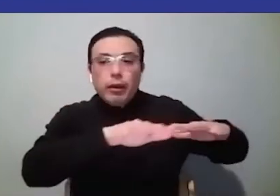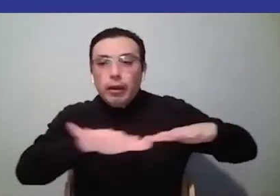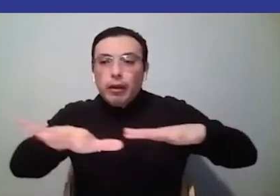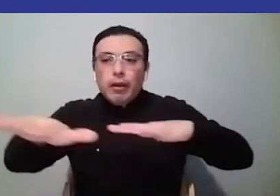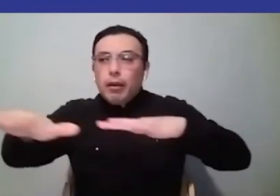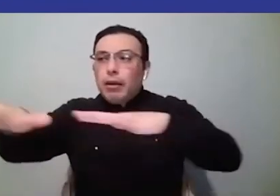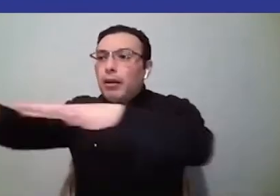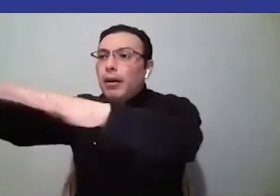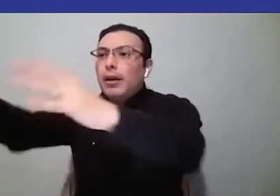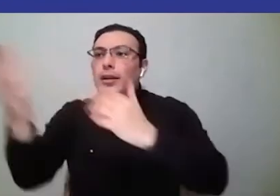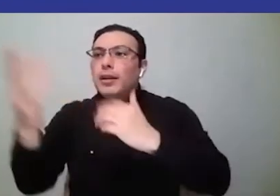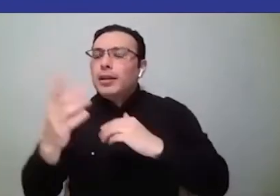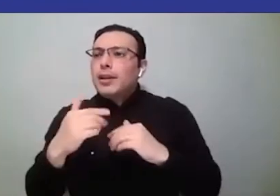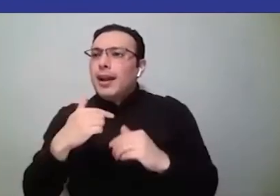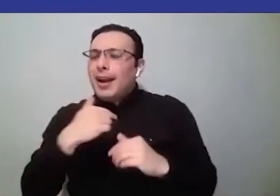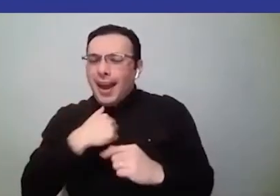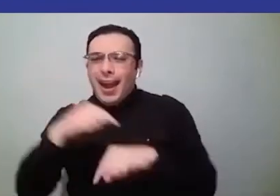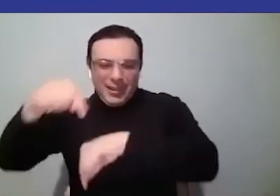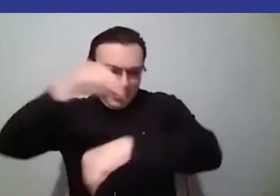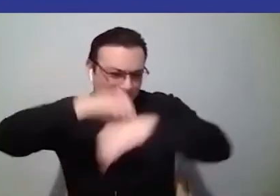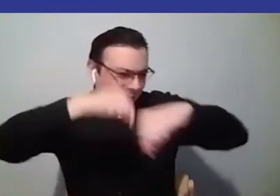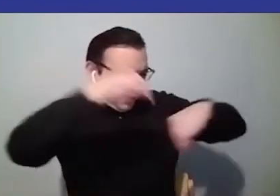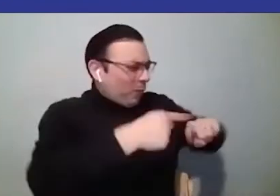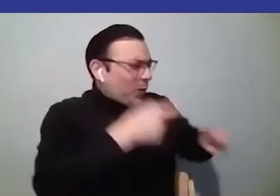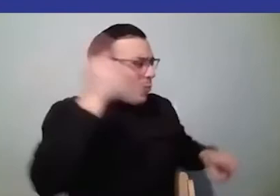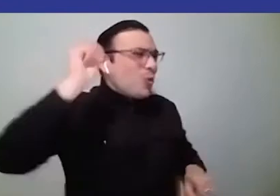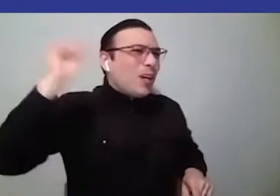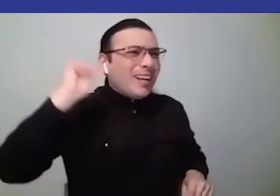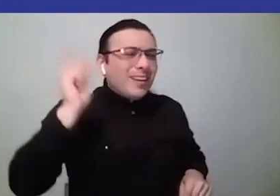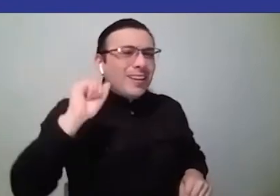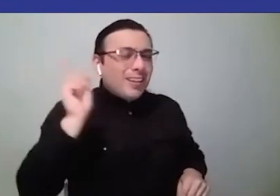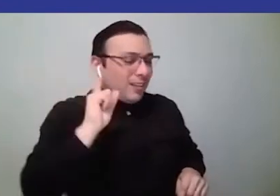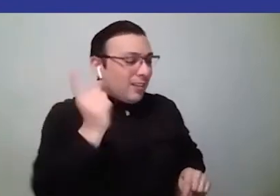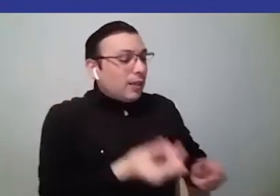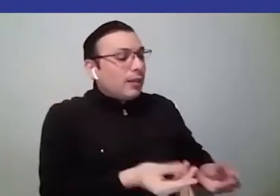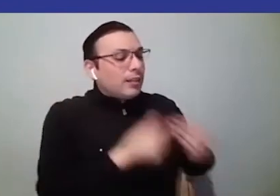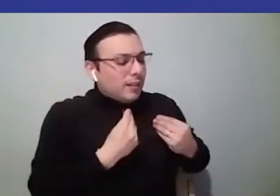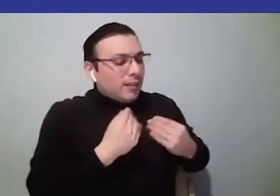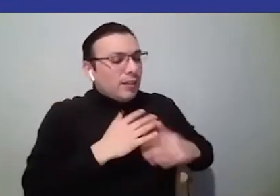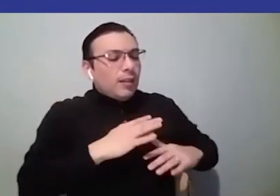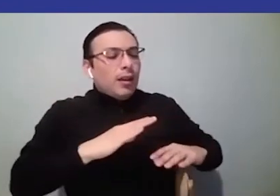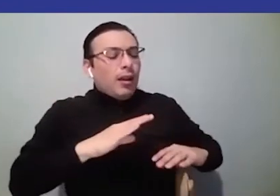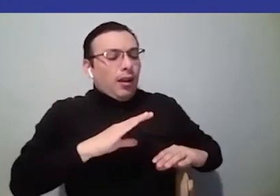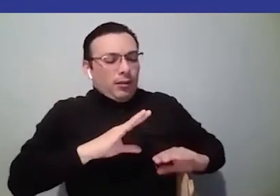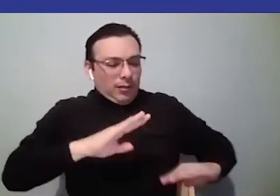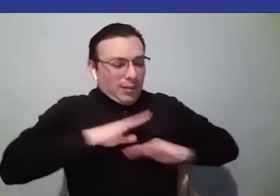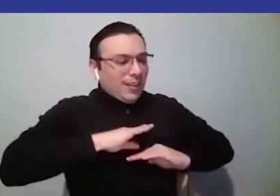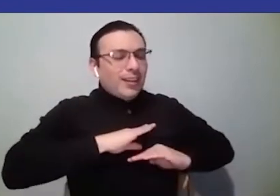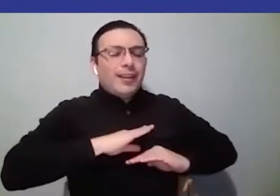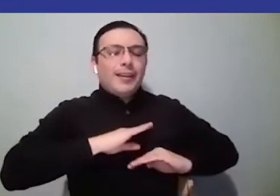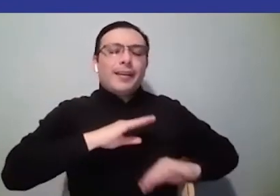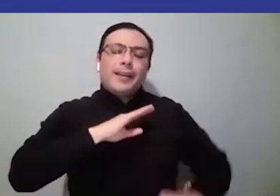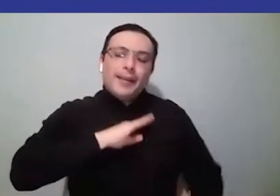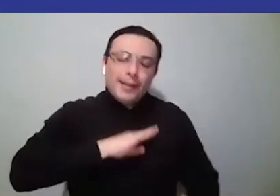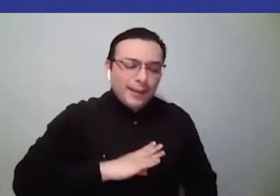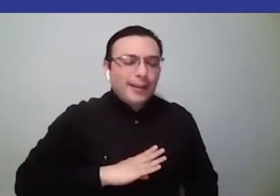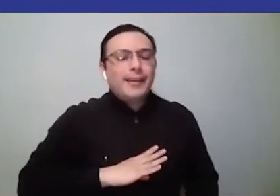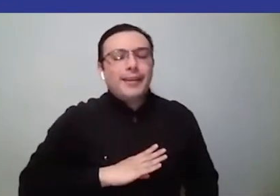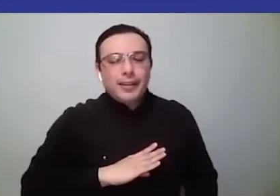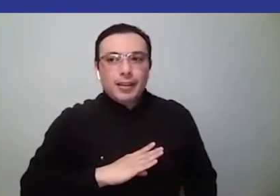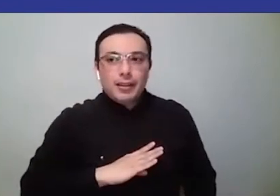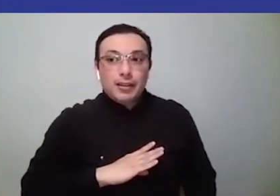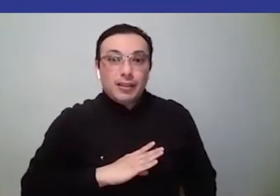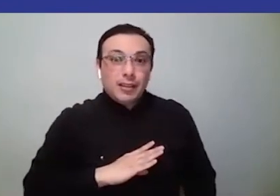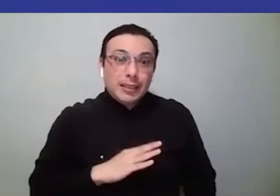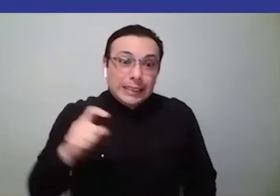they may not know where they come from, and that can be incredibly healing. But at the same time, I come from a place where I don't think